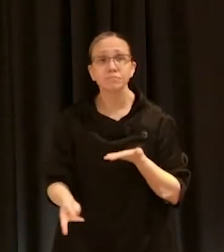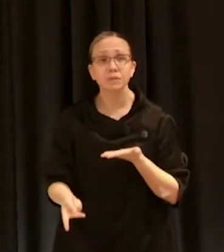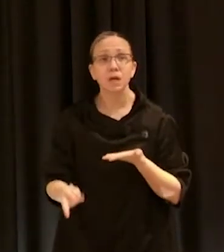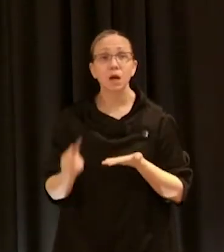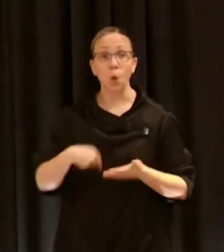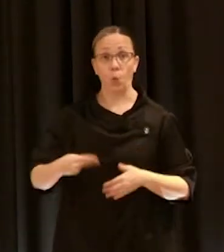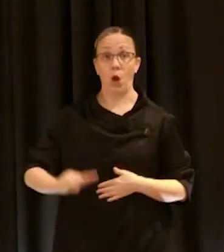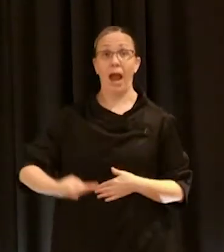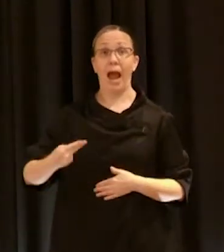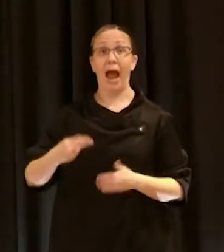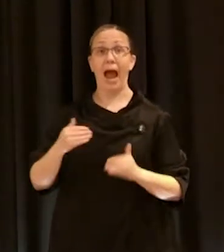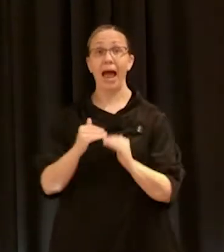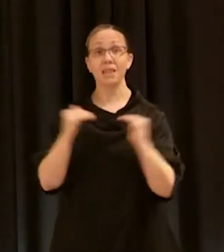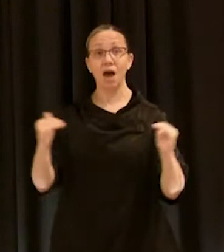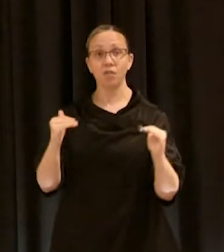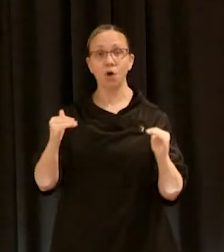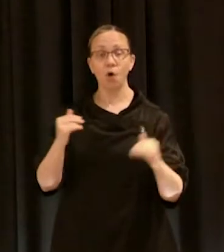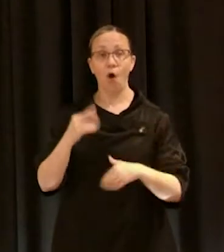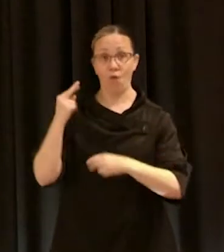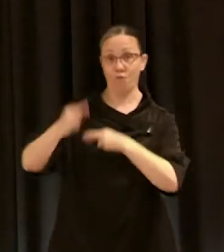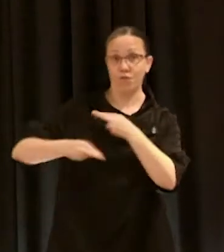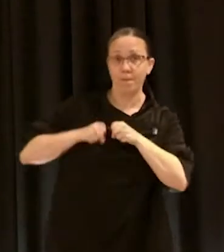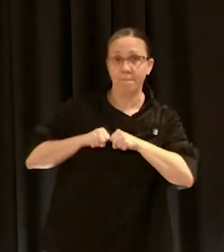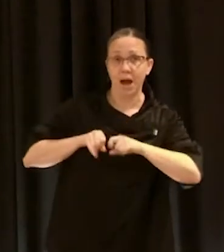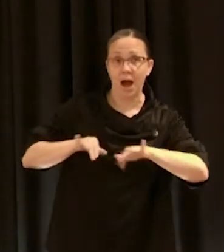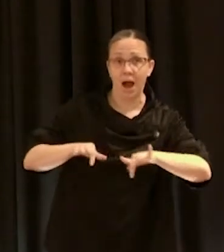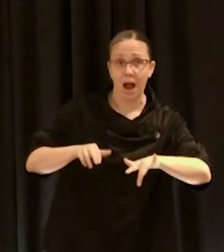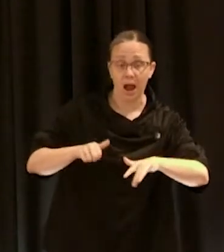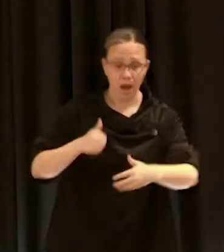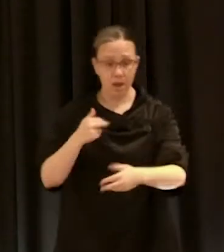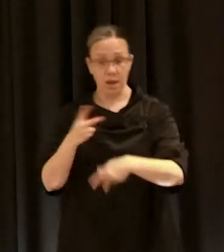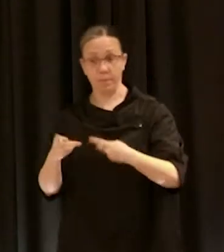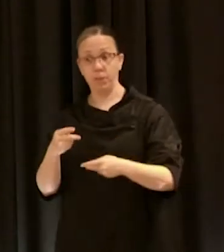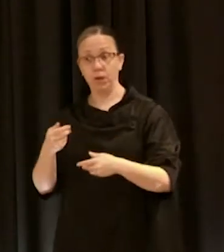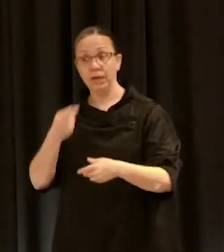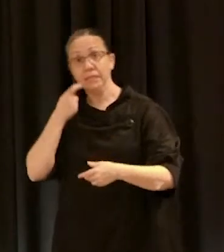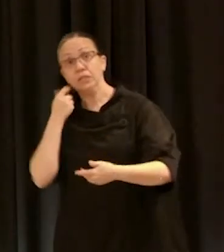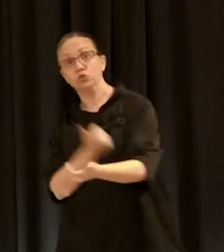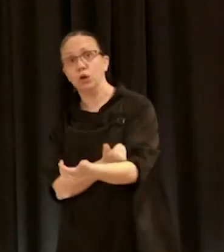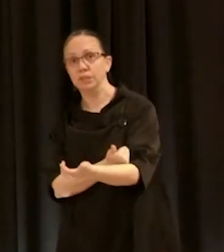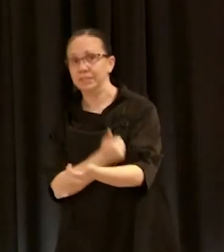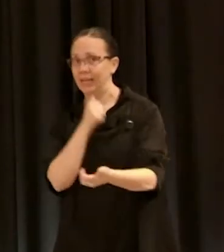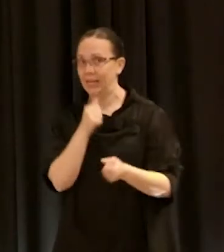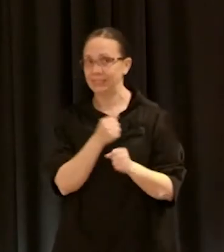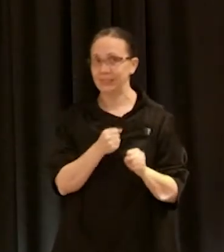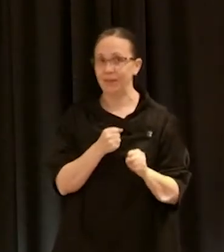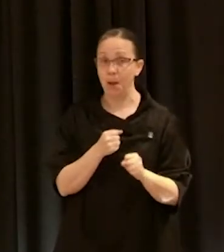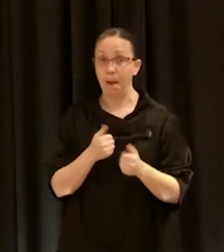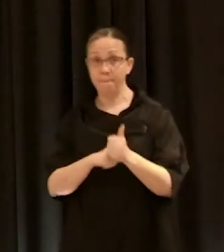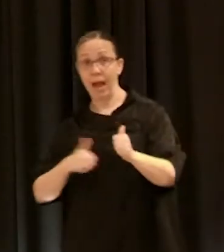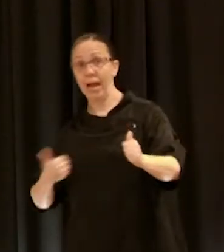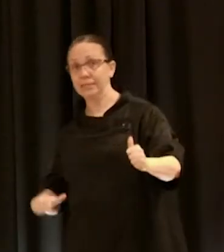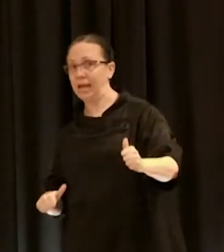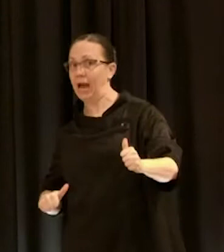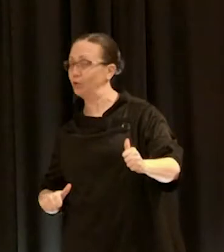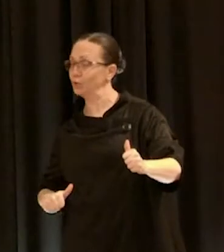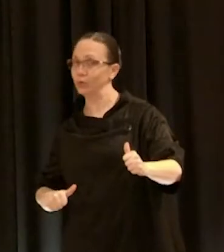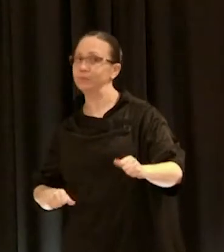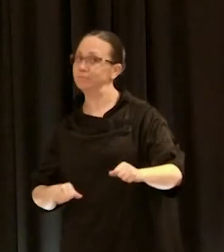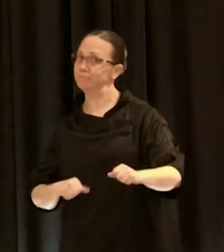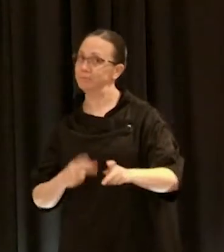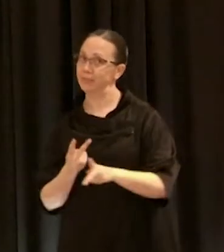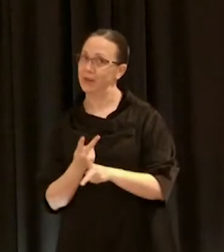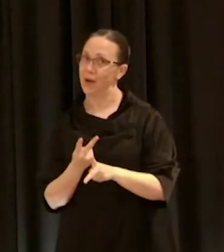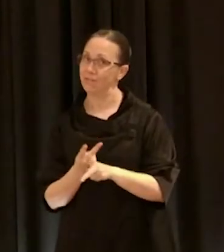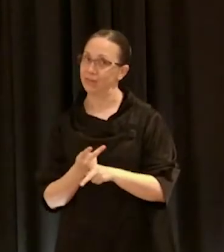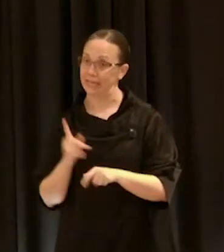are at a high level of revival. Drug addicts are not safe right now. Backsliders are not safe to remain in